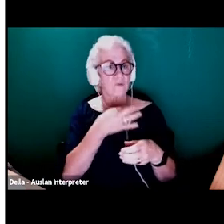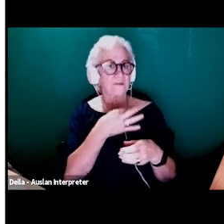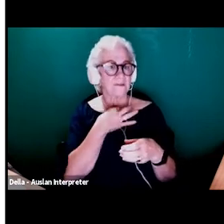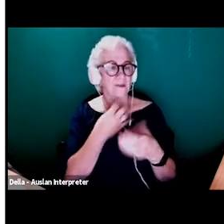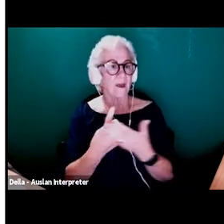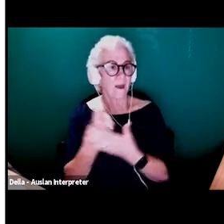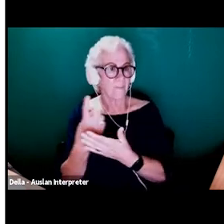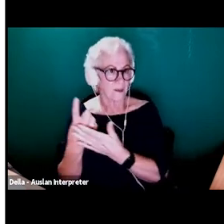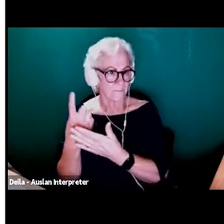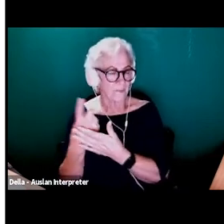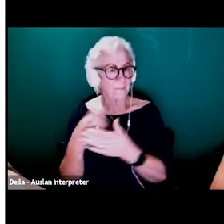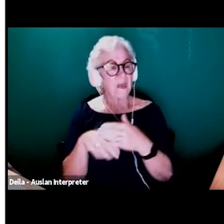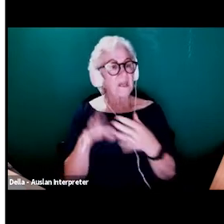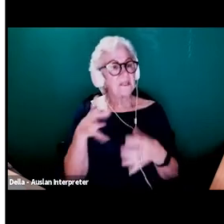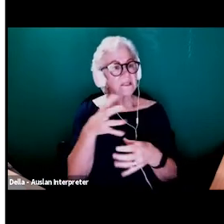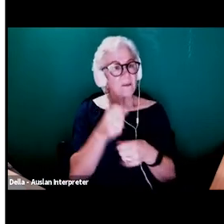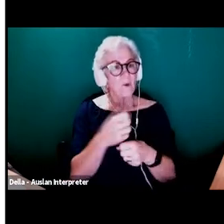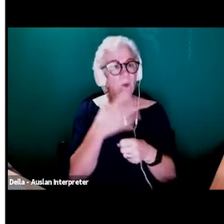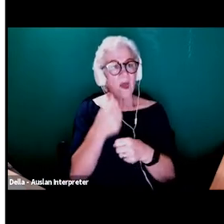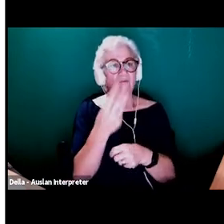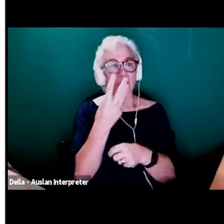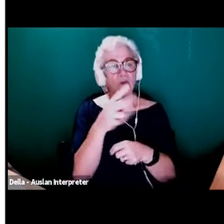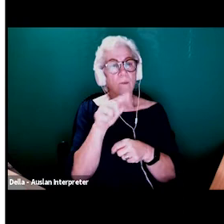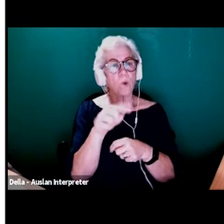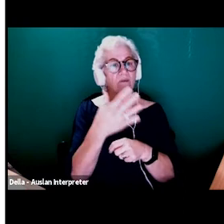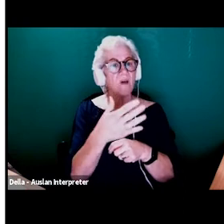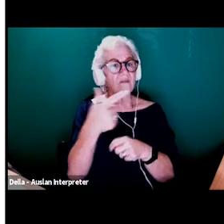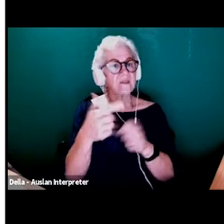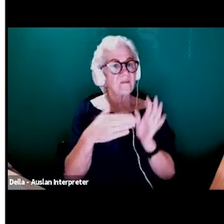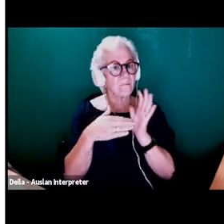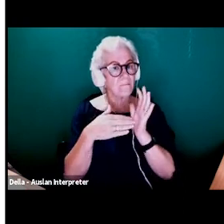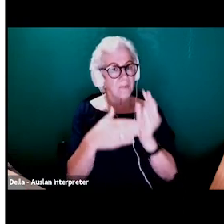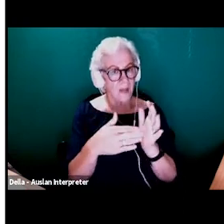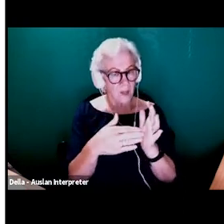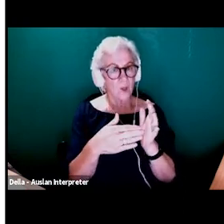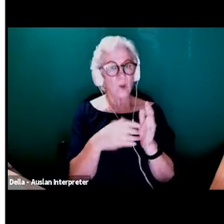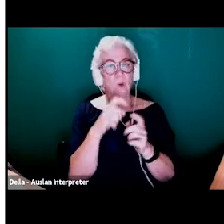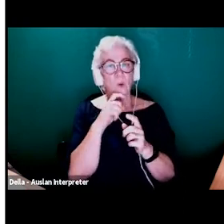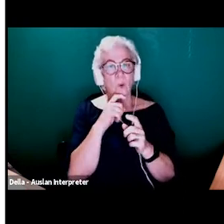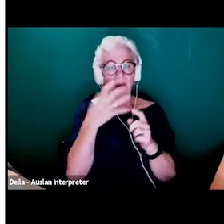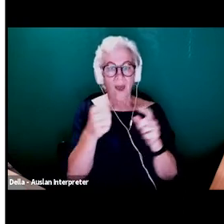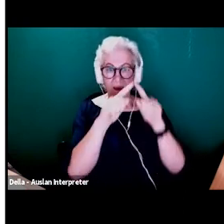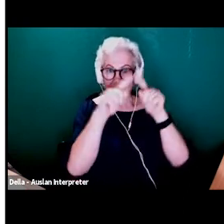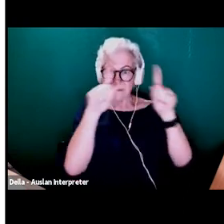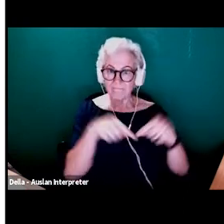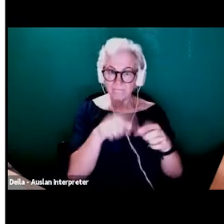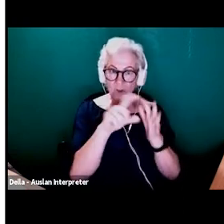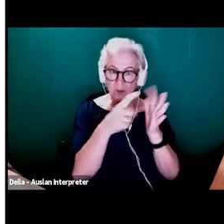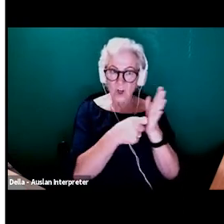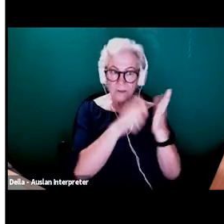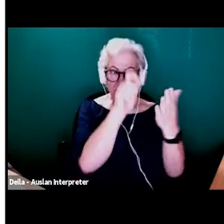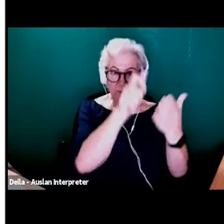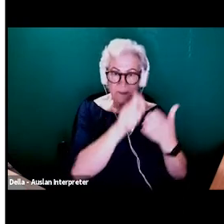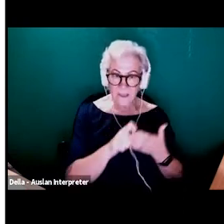So in summary, we have 3.57 million people who initiated a prescription opioid in New South Wales over